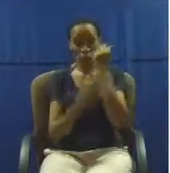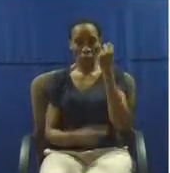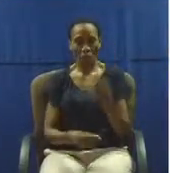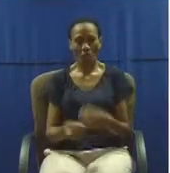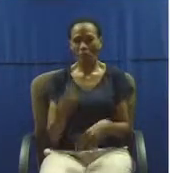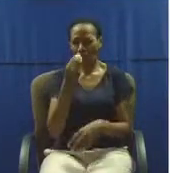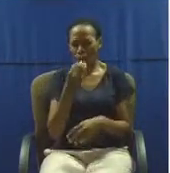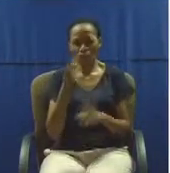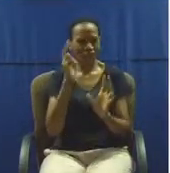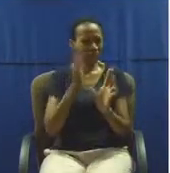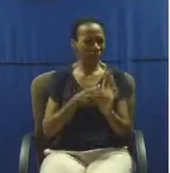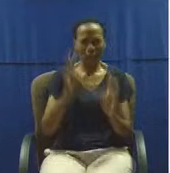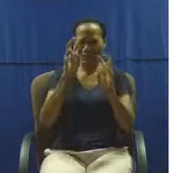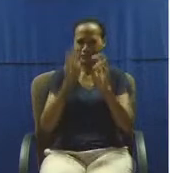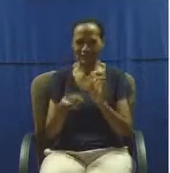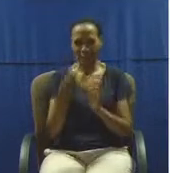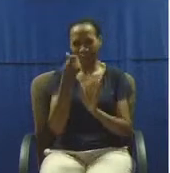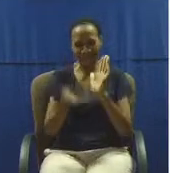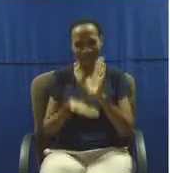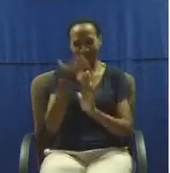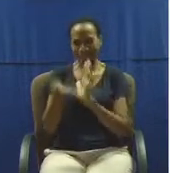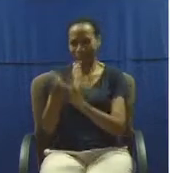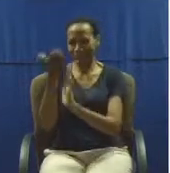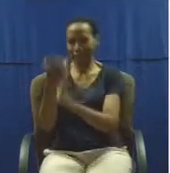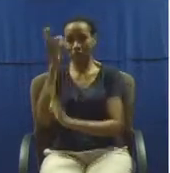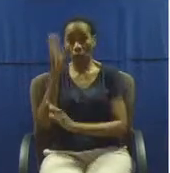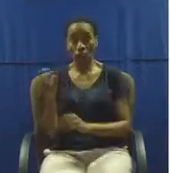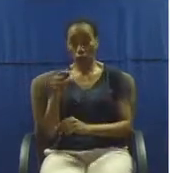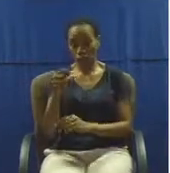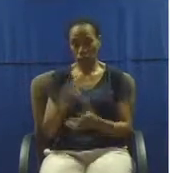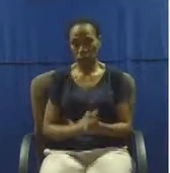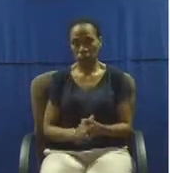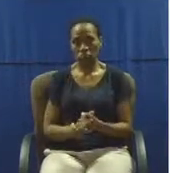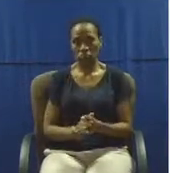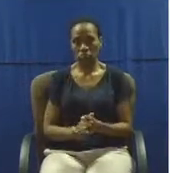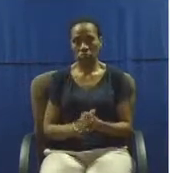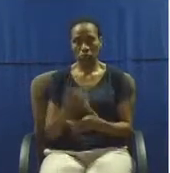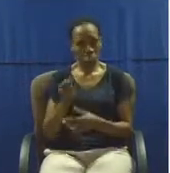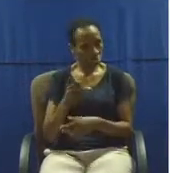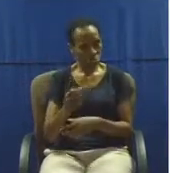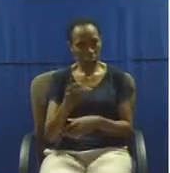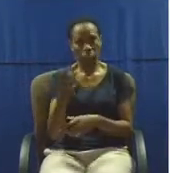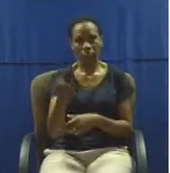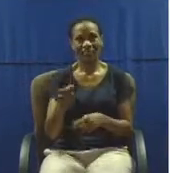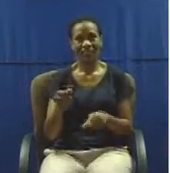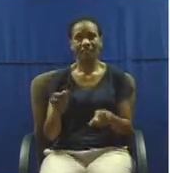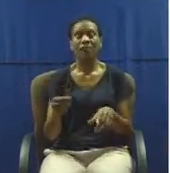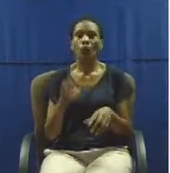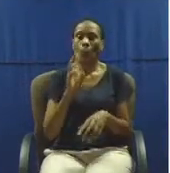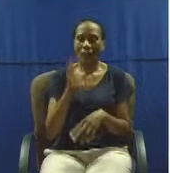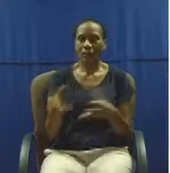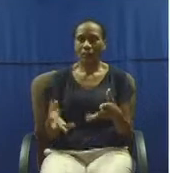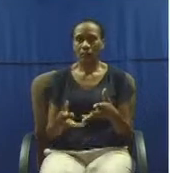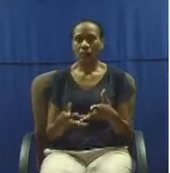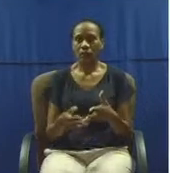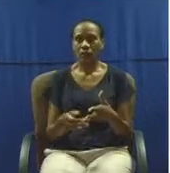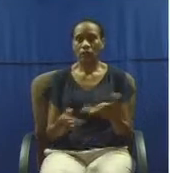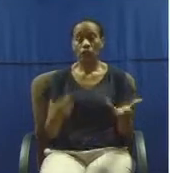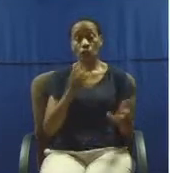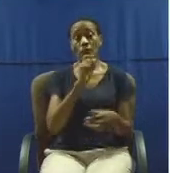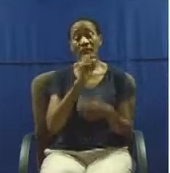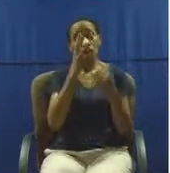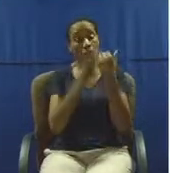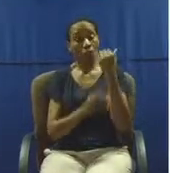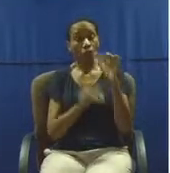food, fuel and electricity are going to increase incredibly steeply and much faster than any social grant increases, which actually means that poorer